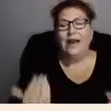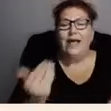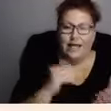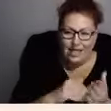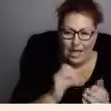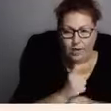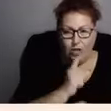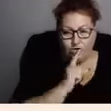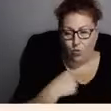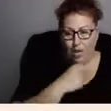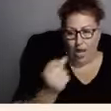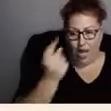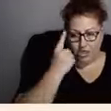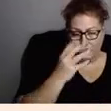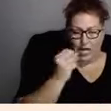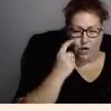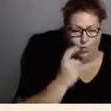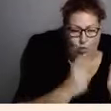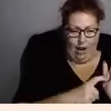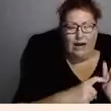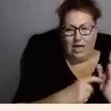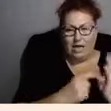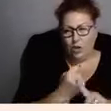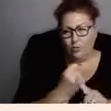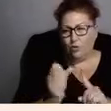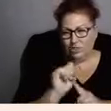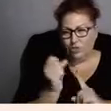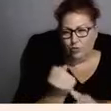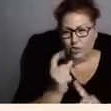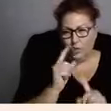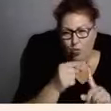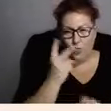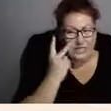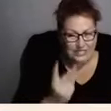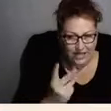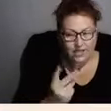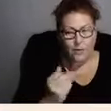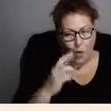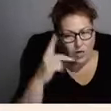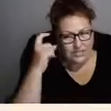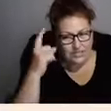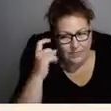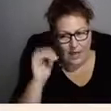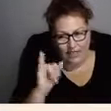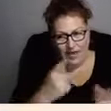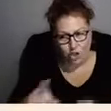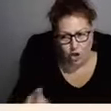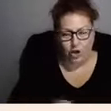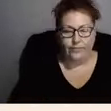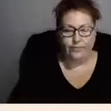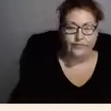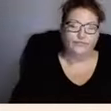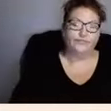understand, recognize these situations when we see them or suspect that it's occurring.